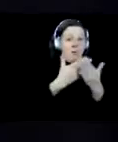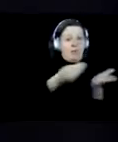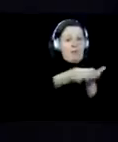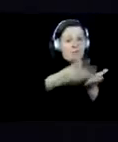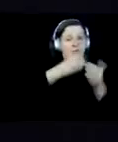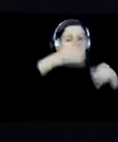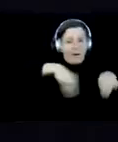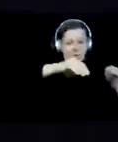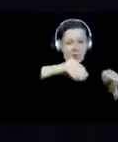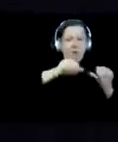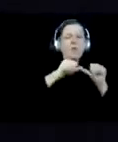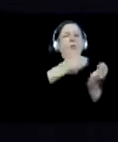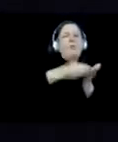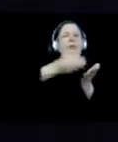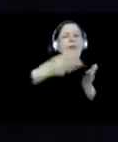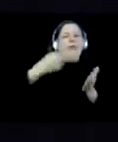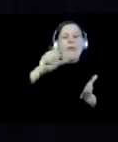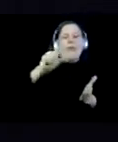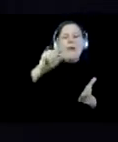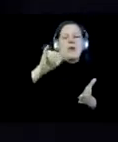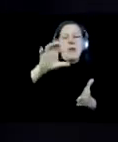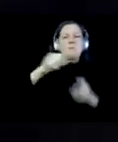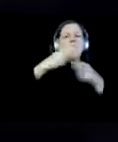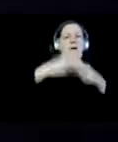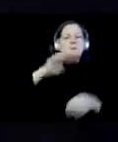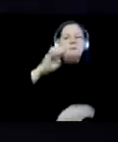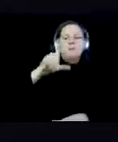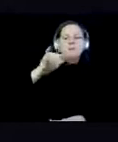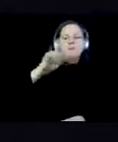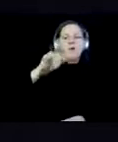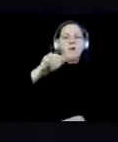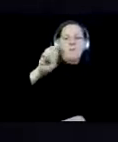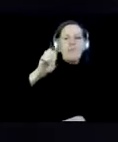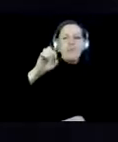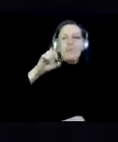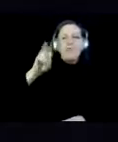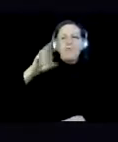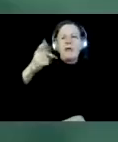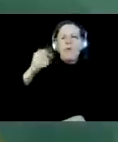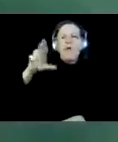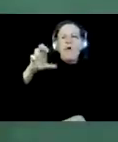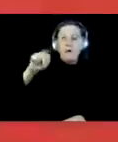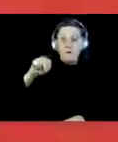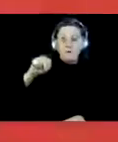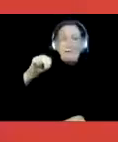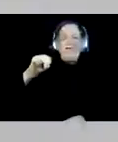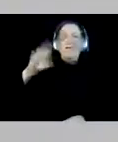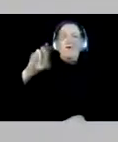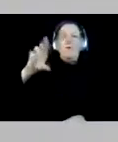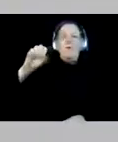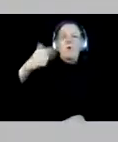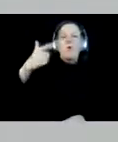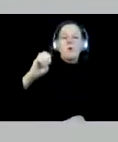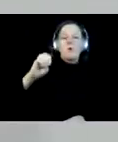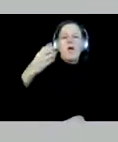I keep buying these plastics called melamine, evergreen, corsage. I find blue rose too. Royal, yellow rose, red. Why